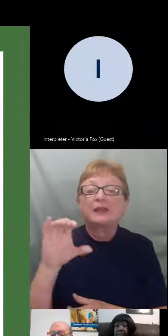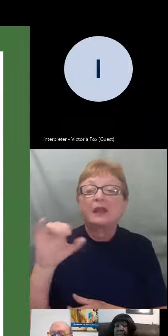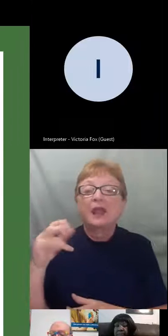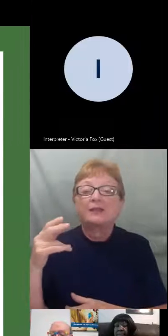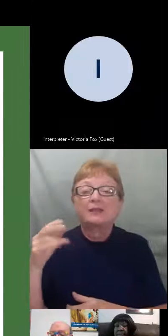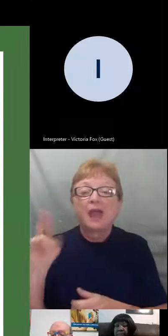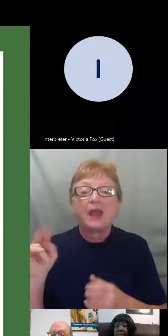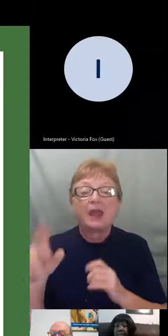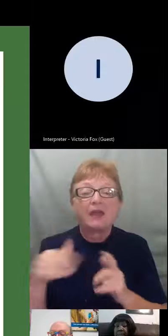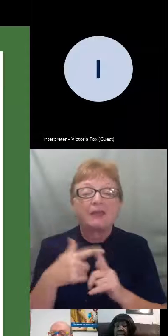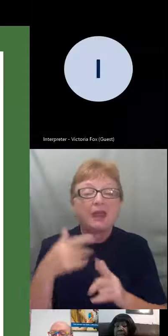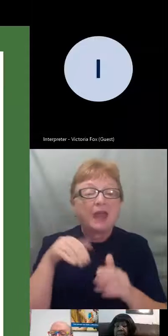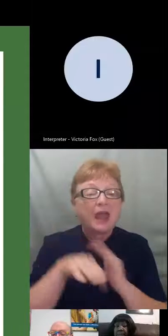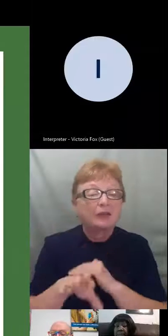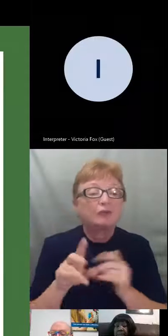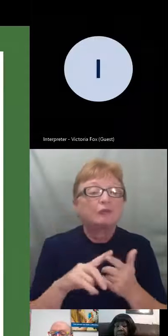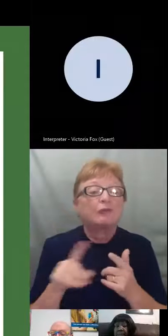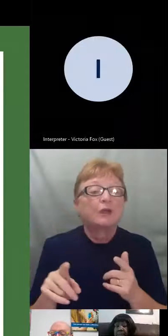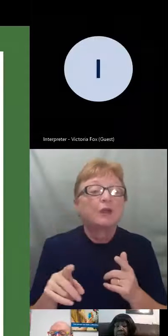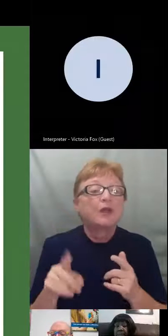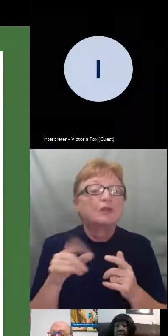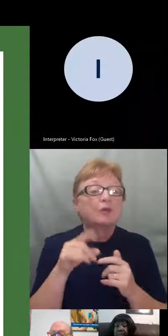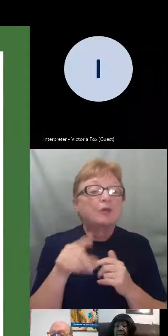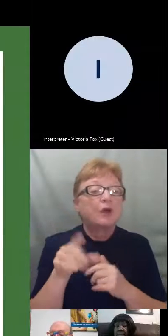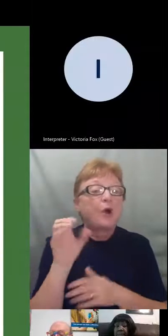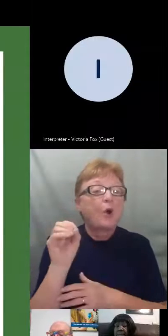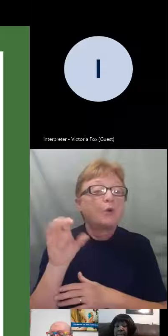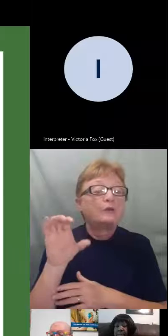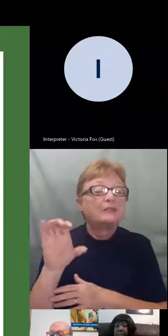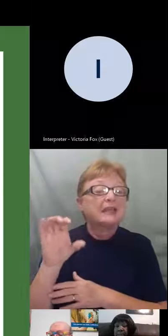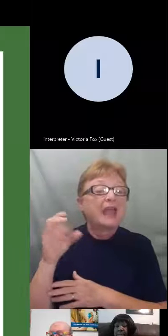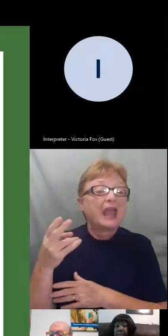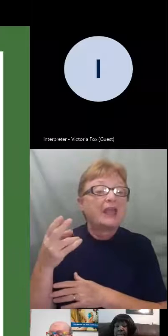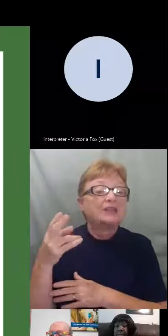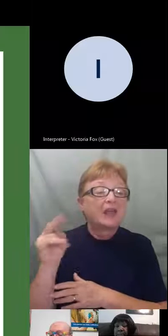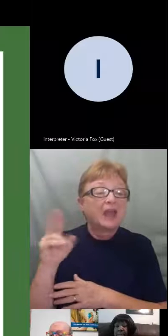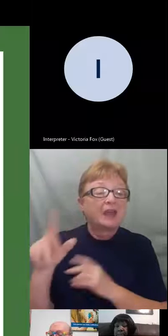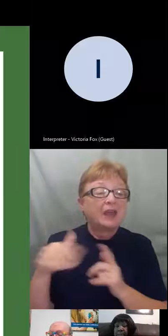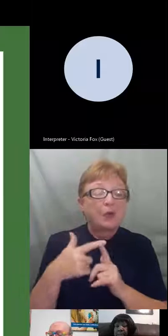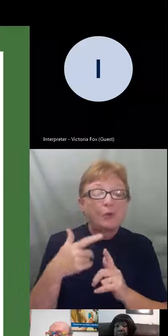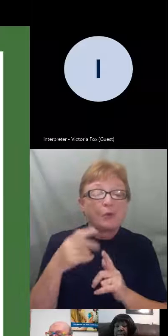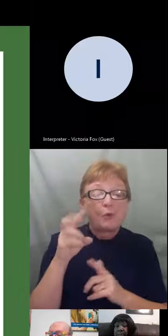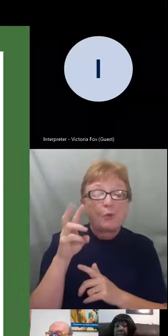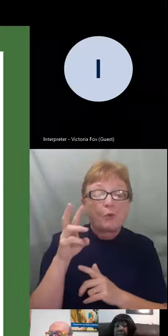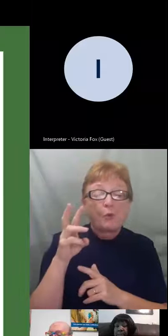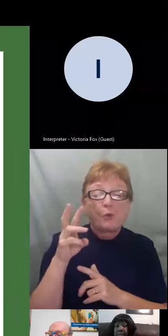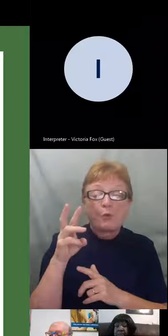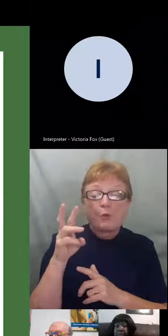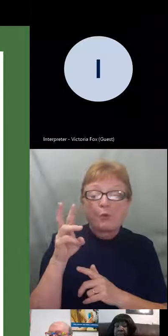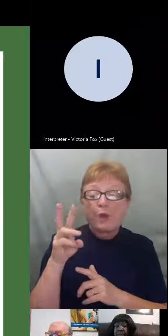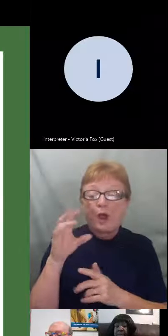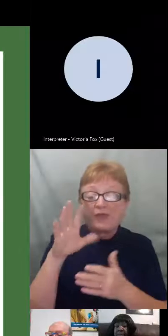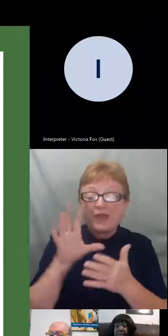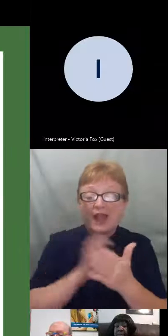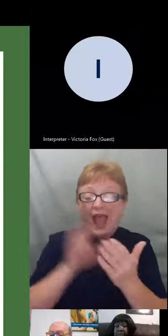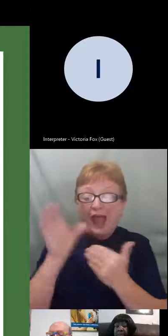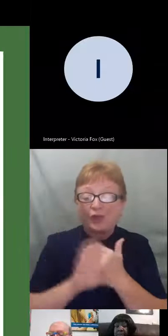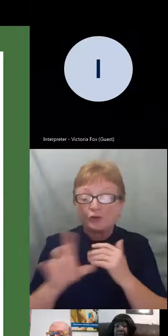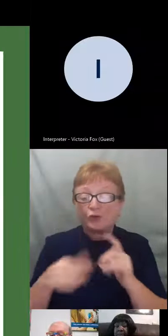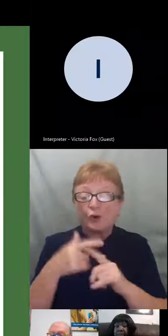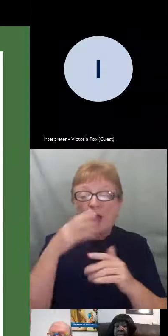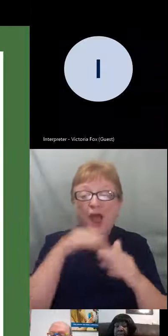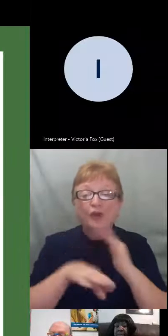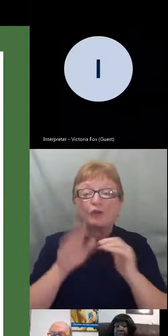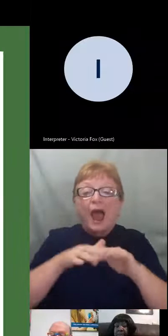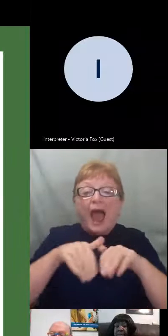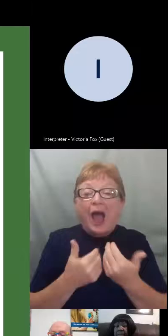www.oaklandchn.org and hit enter. The OCHN virtually voting webinars are on the OCHN calendar under the How